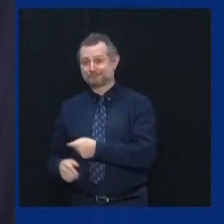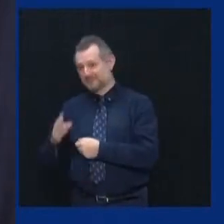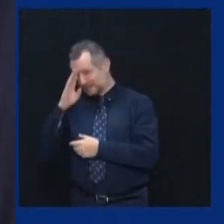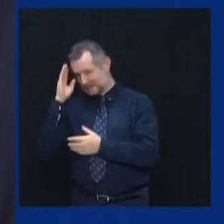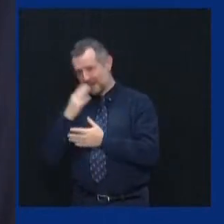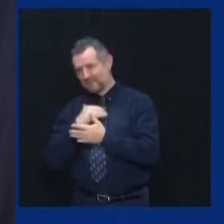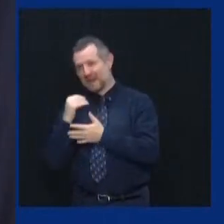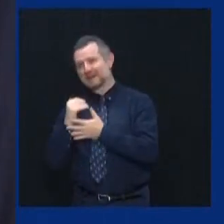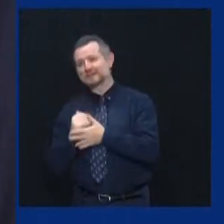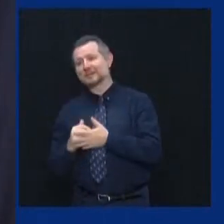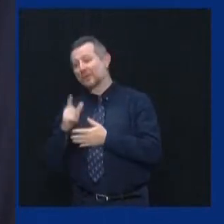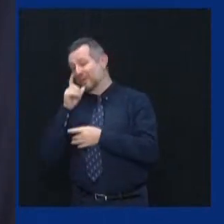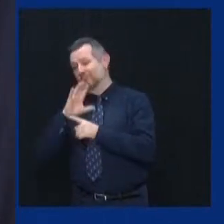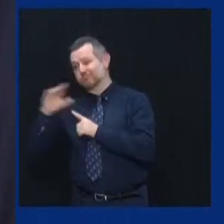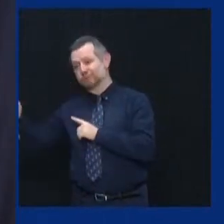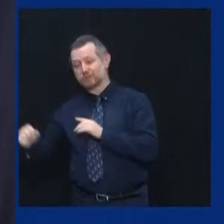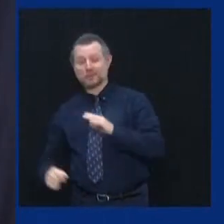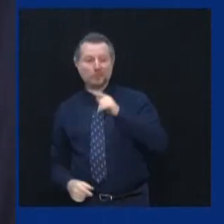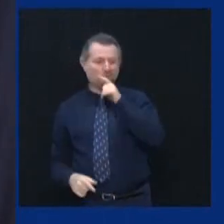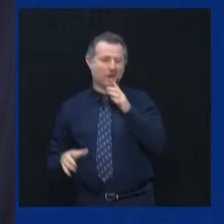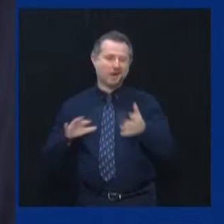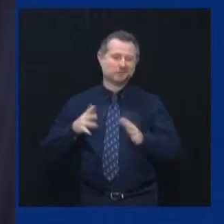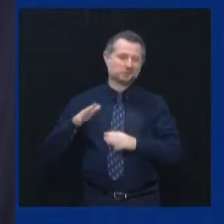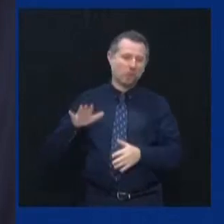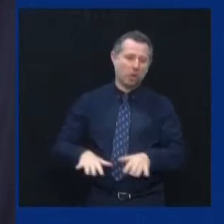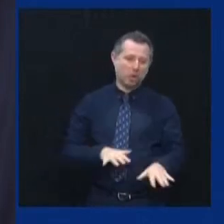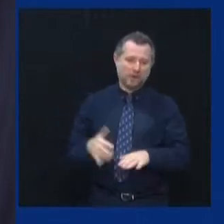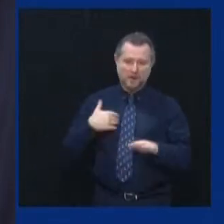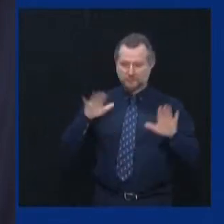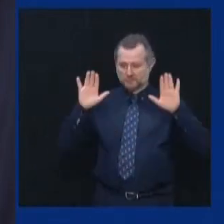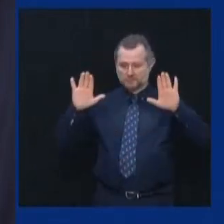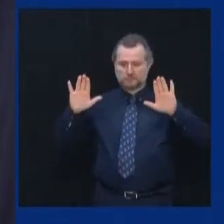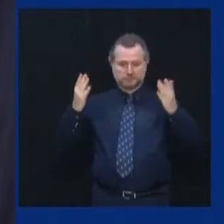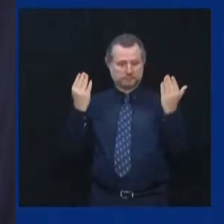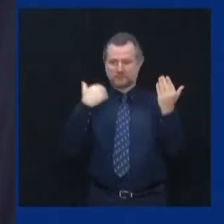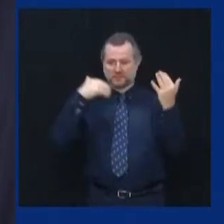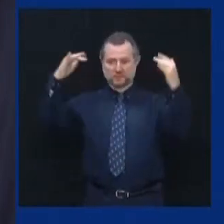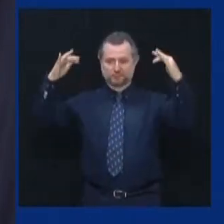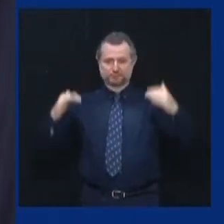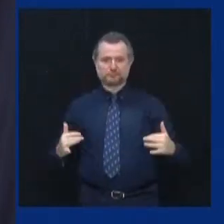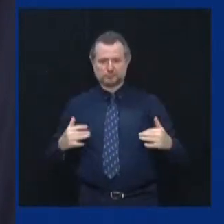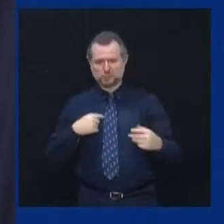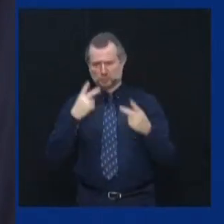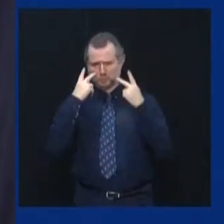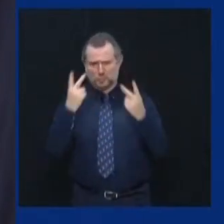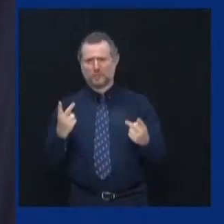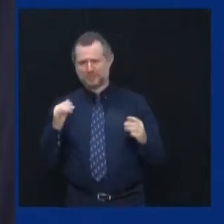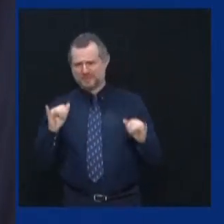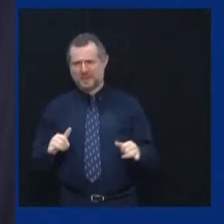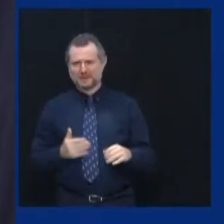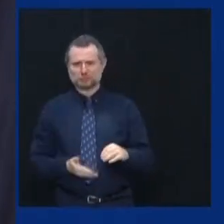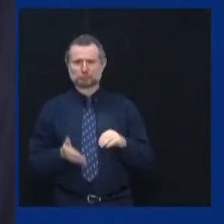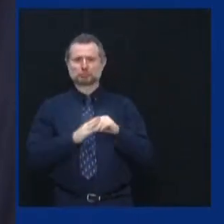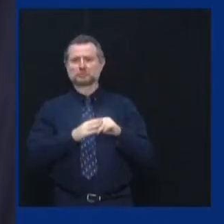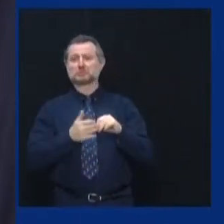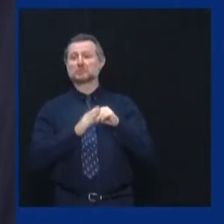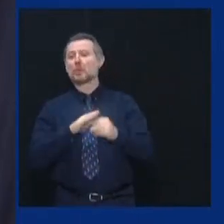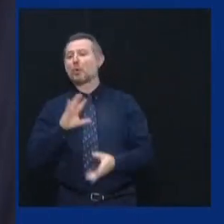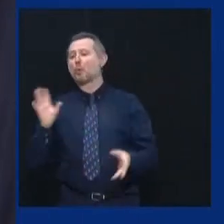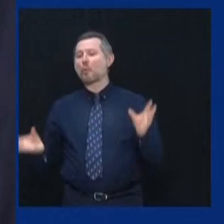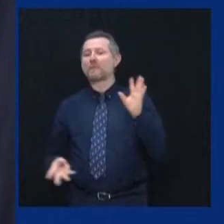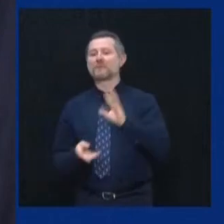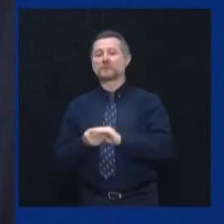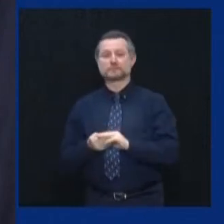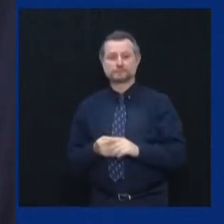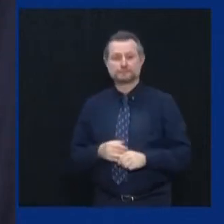high performers and the low performers, and you've seen the overall increase in the performance. I said